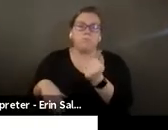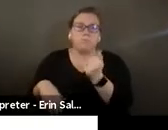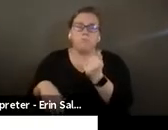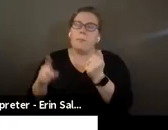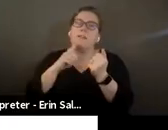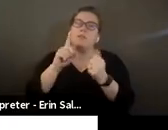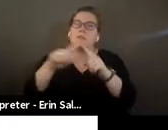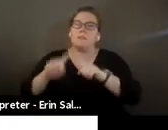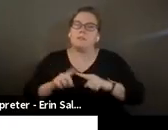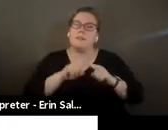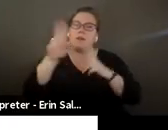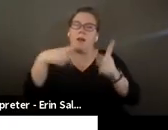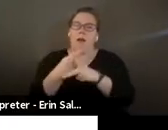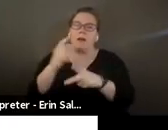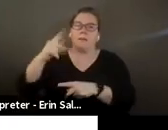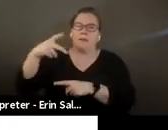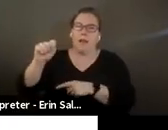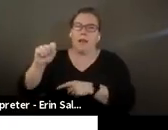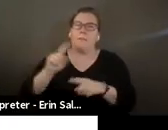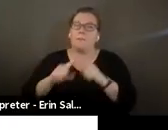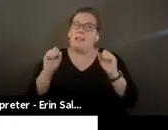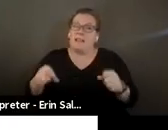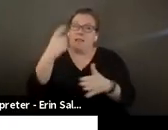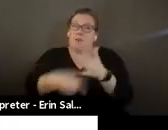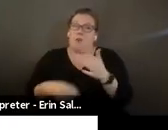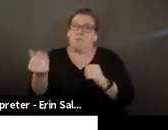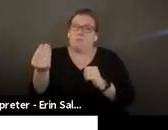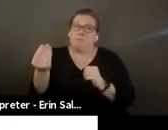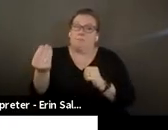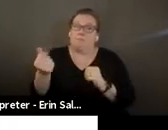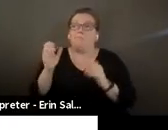range of them, but they can be anywhere from,